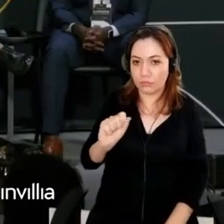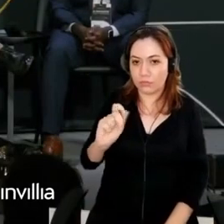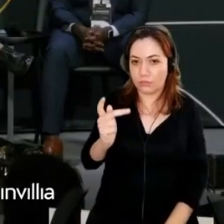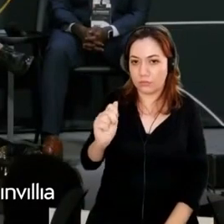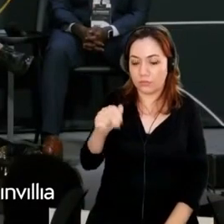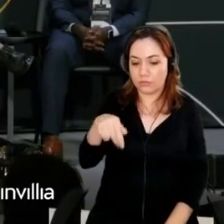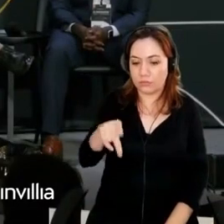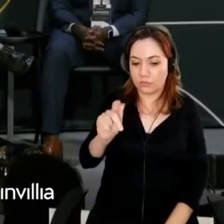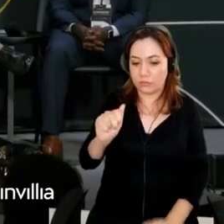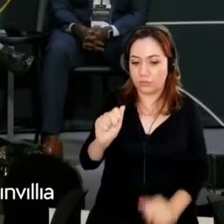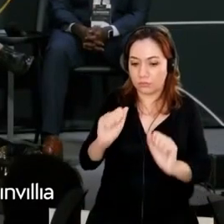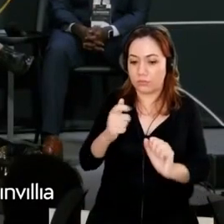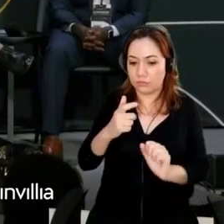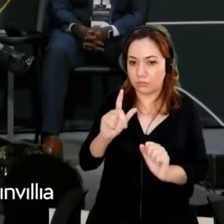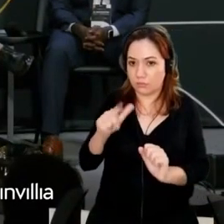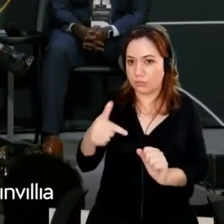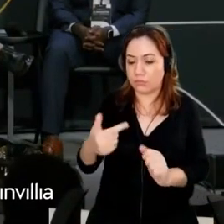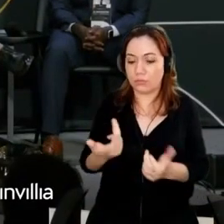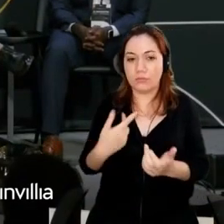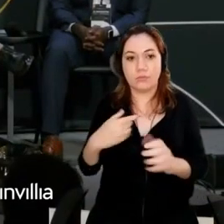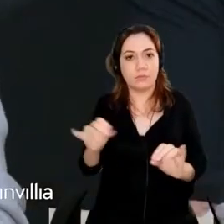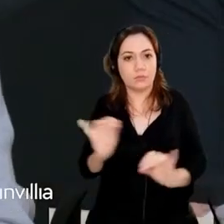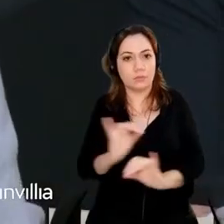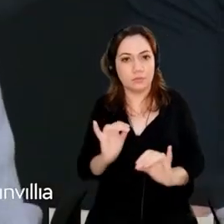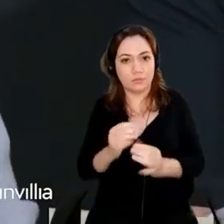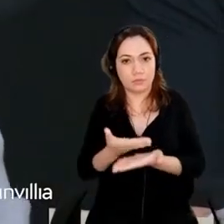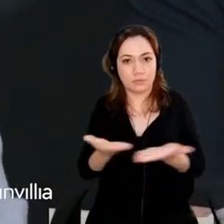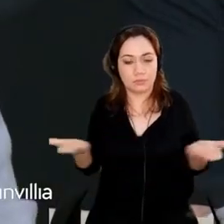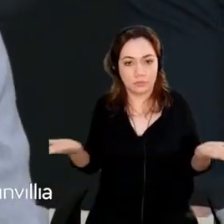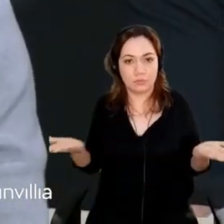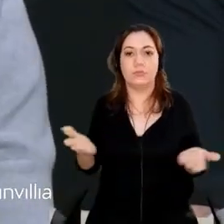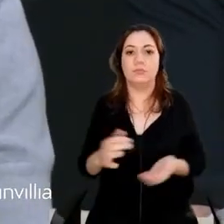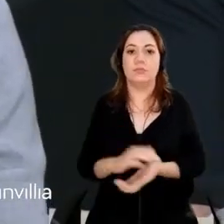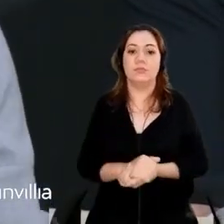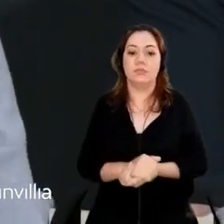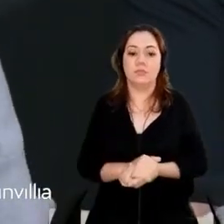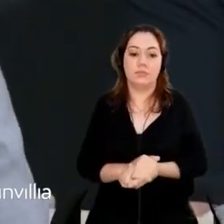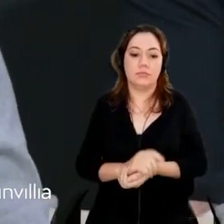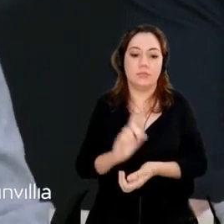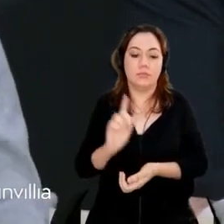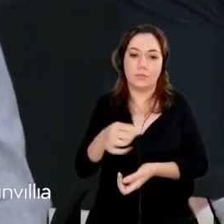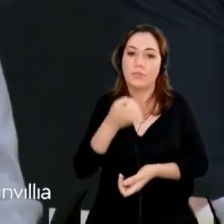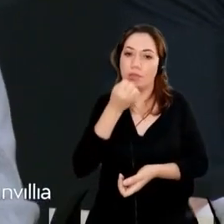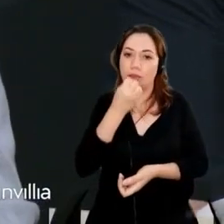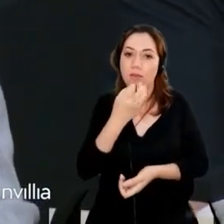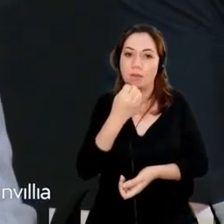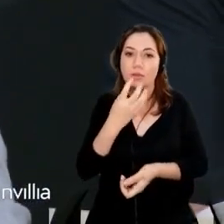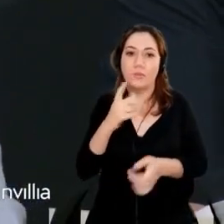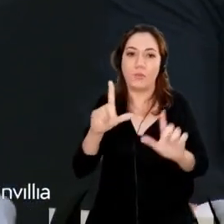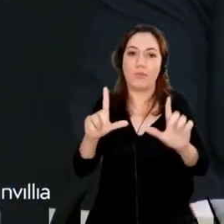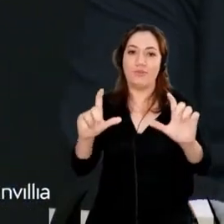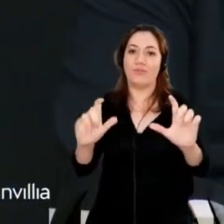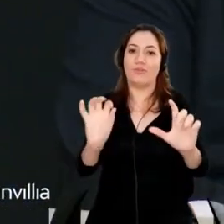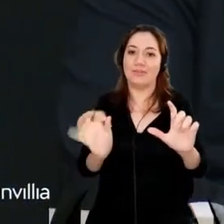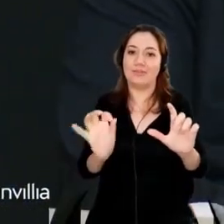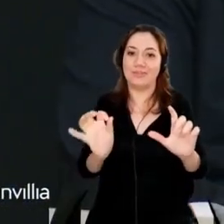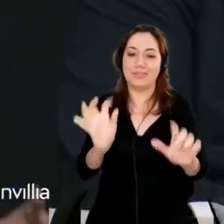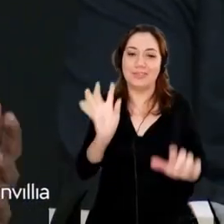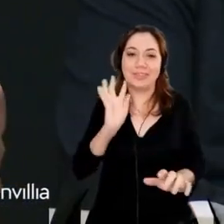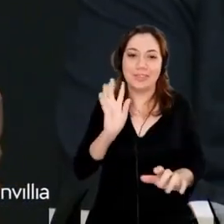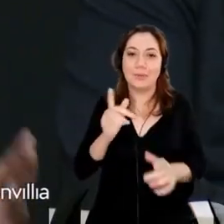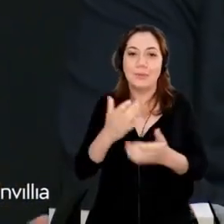there. Hello, everybody. That's a cool picture. I did not share it. Thanks for finding that picture on LinkedIn, I